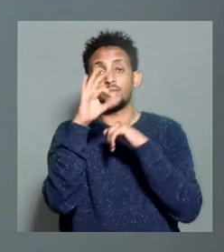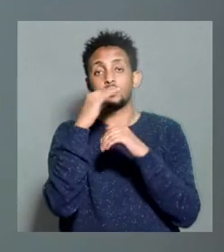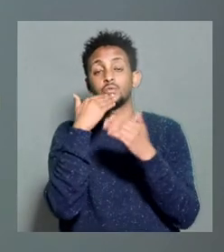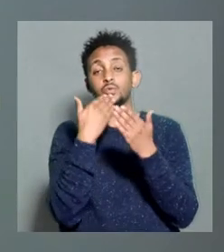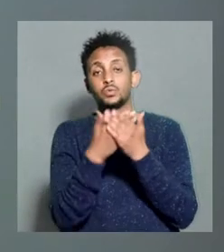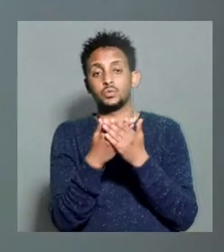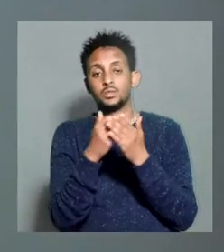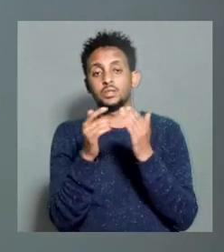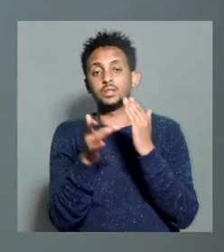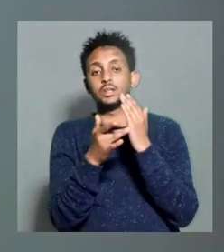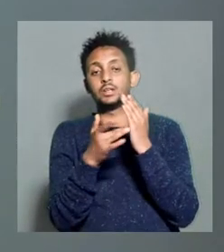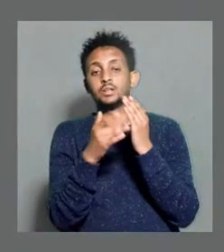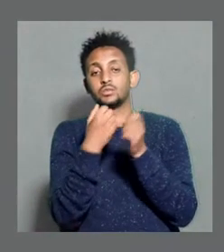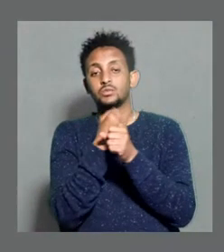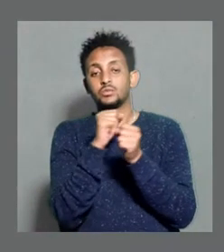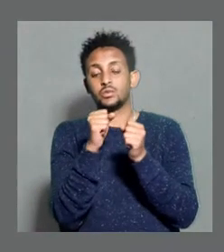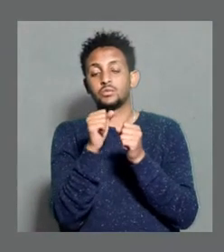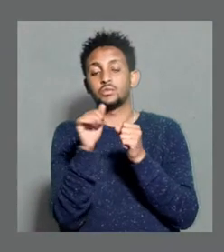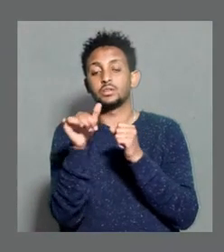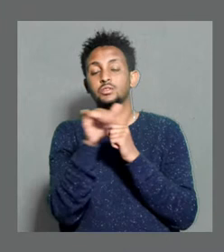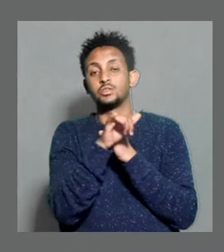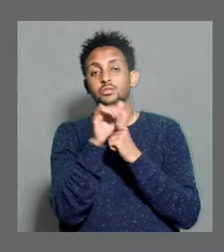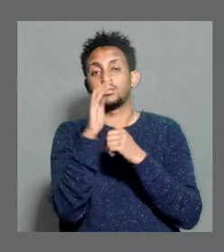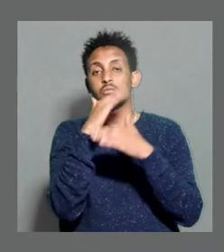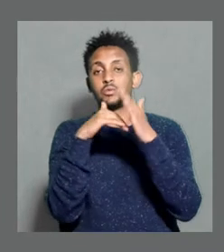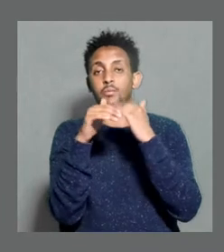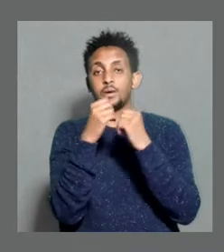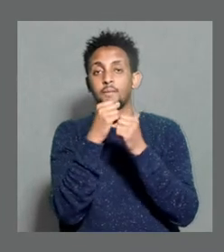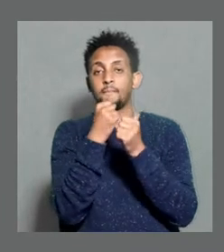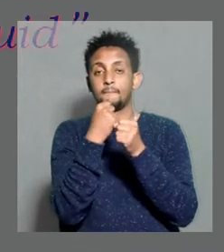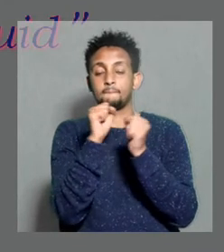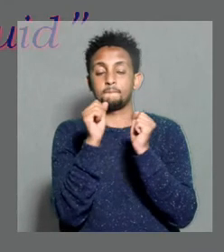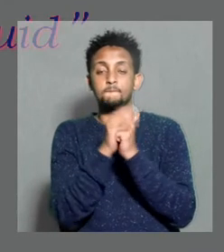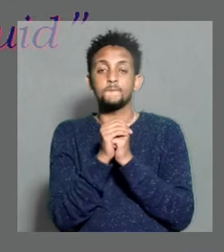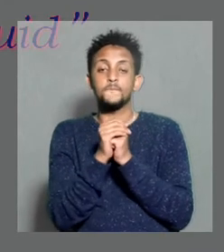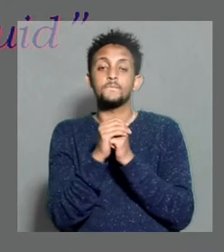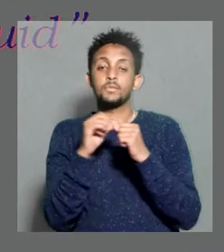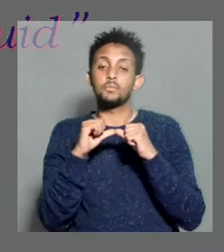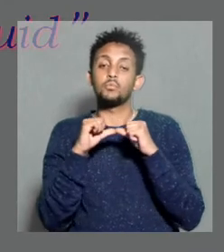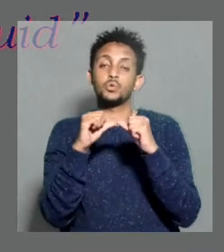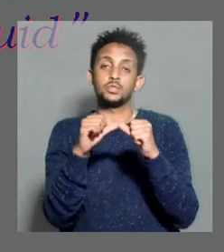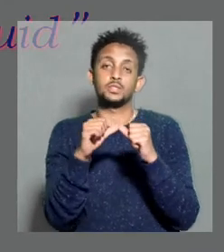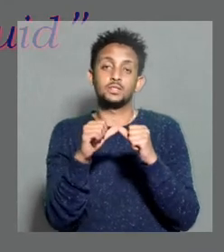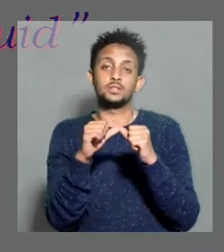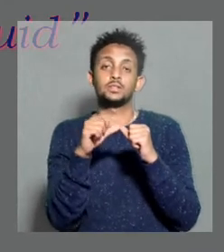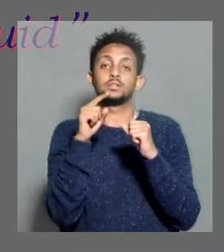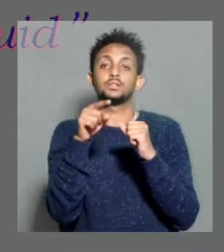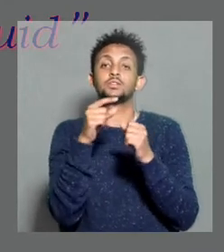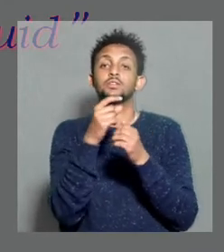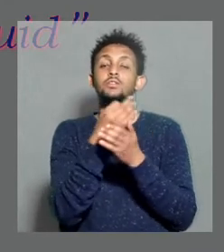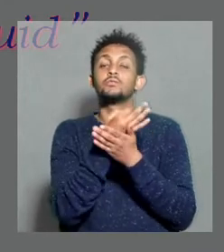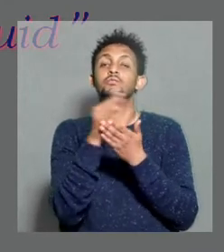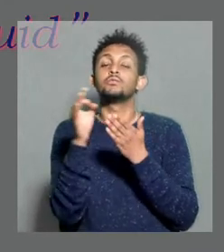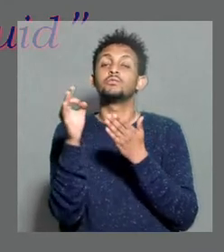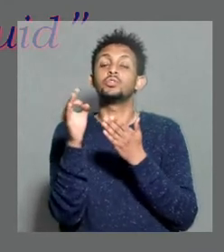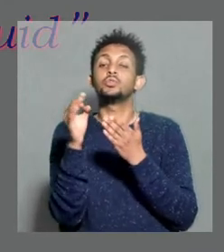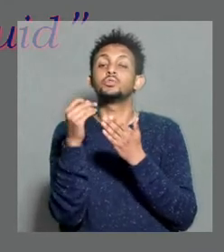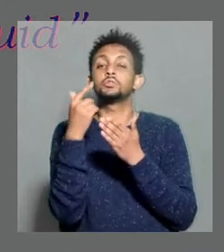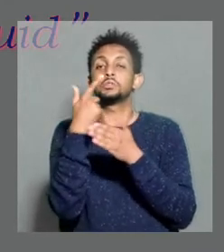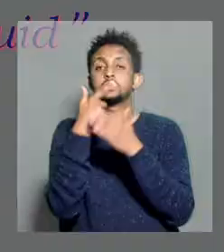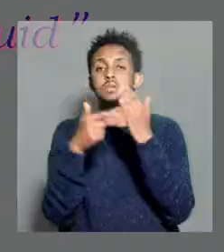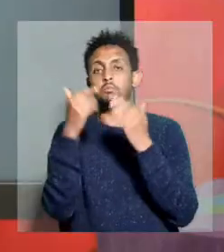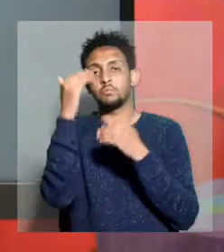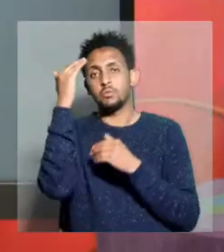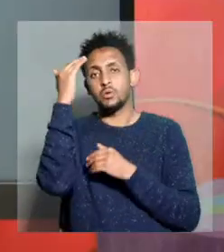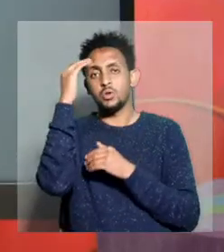good technique of solving such kinds of problems. Now let's proceed. Here under fluid statics, we do have some